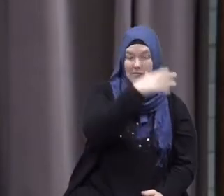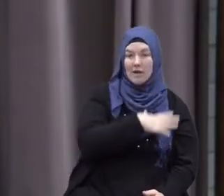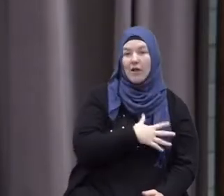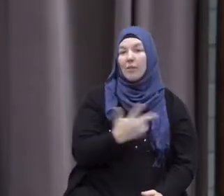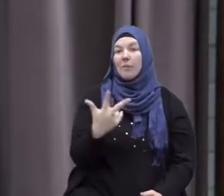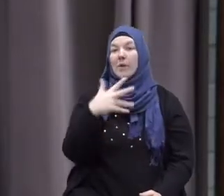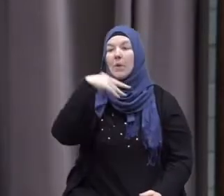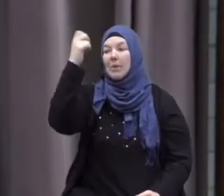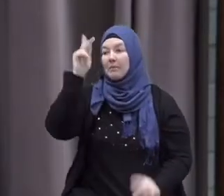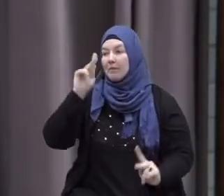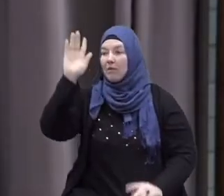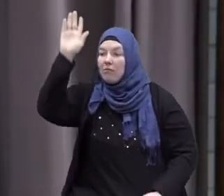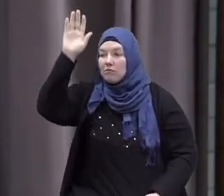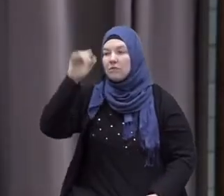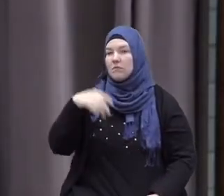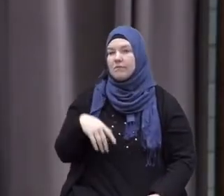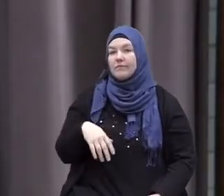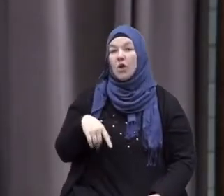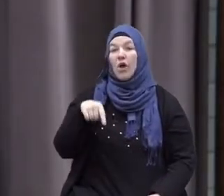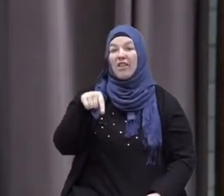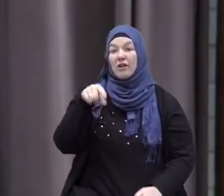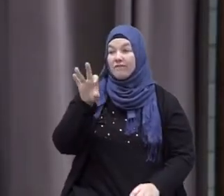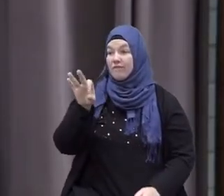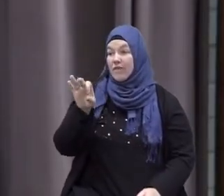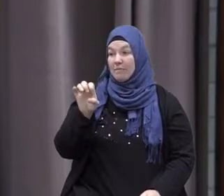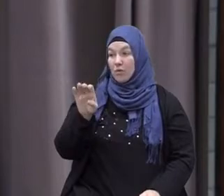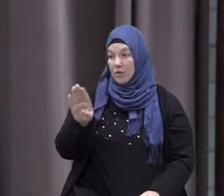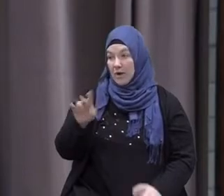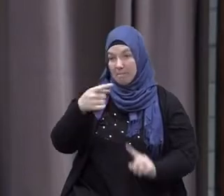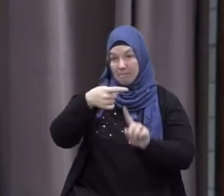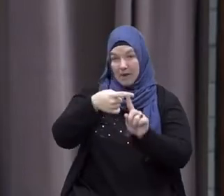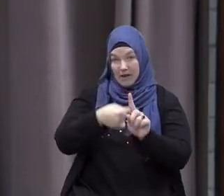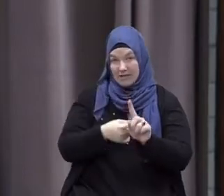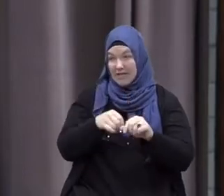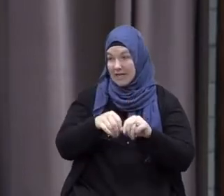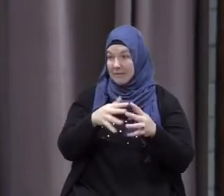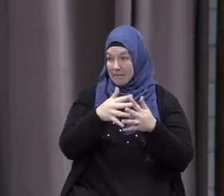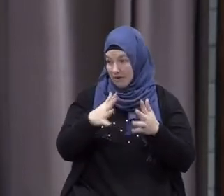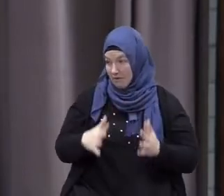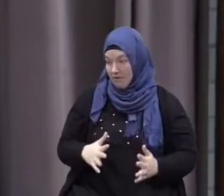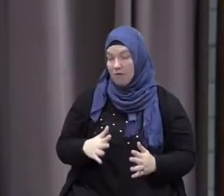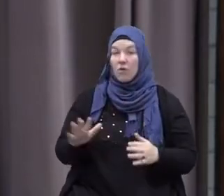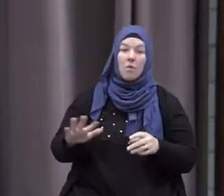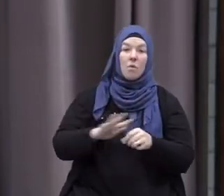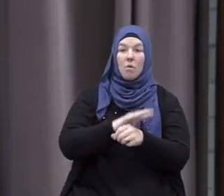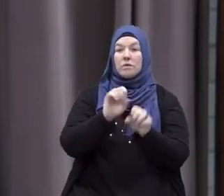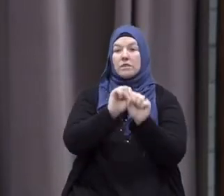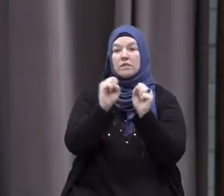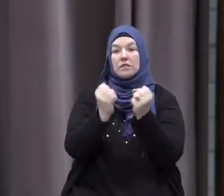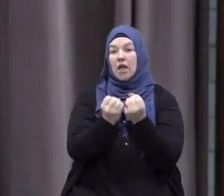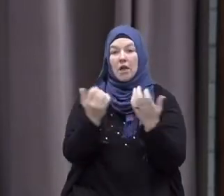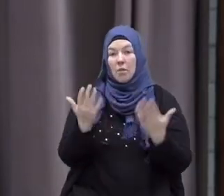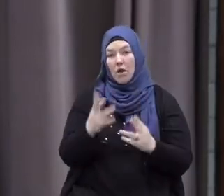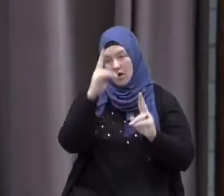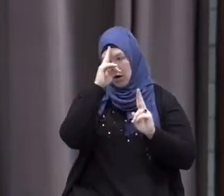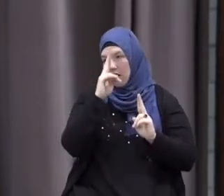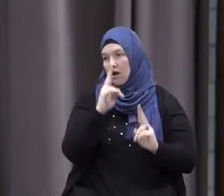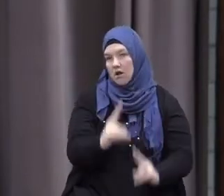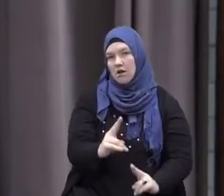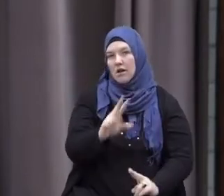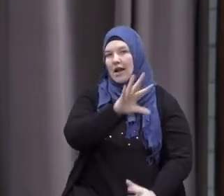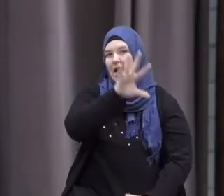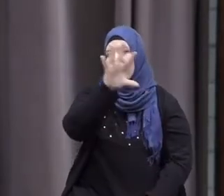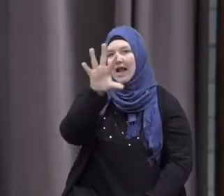So, on this month, the whole society is commemorating